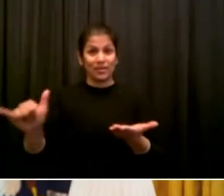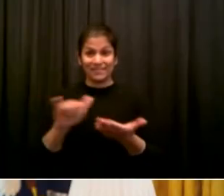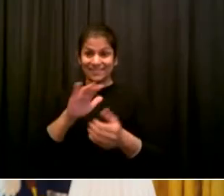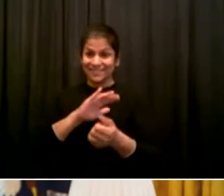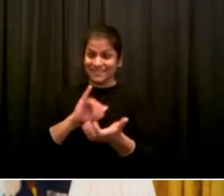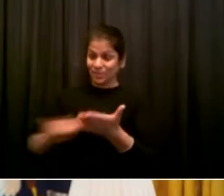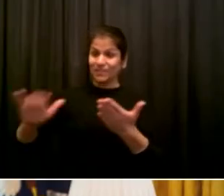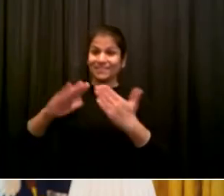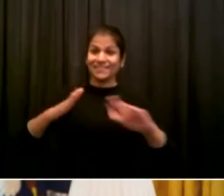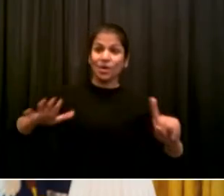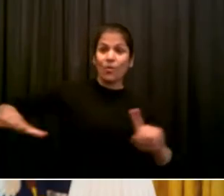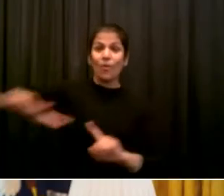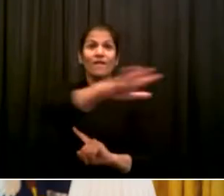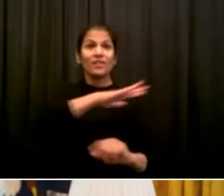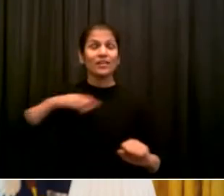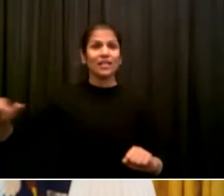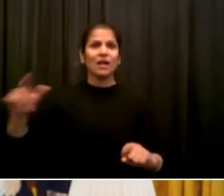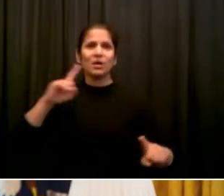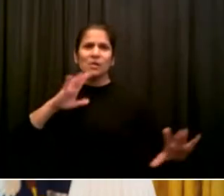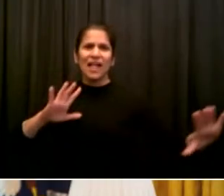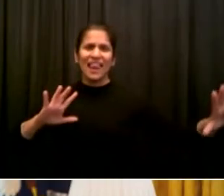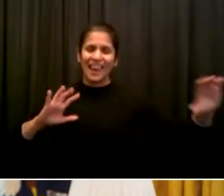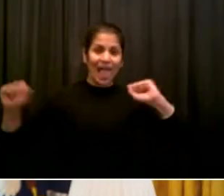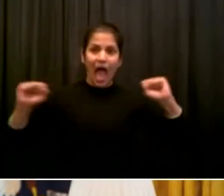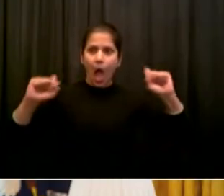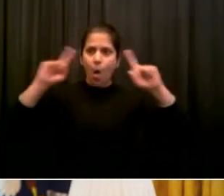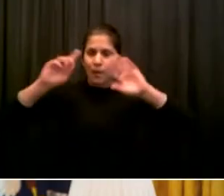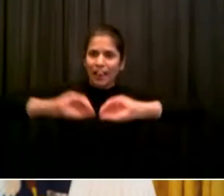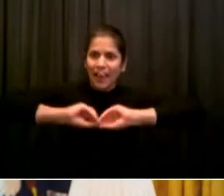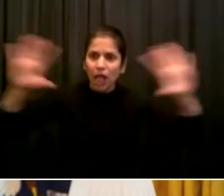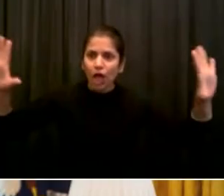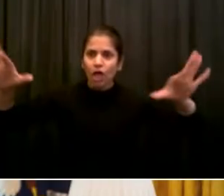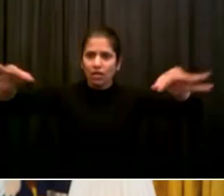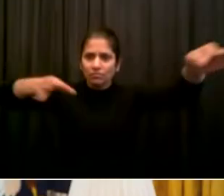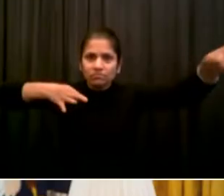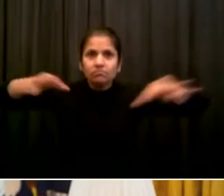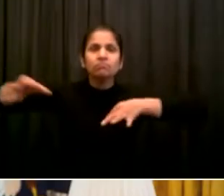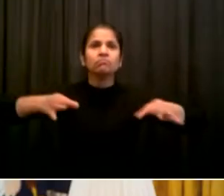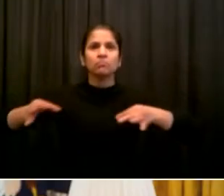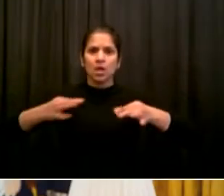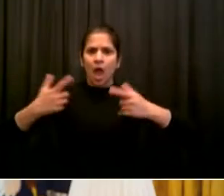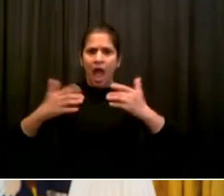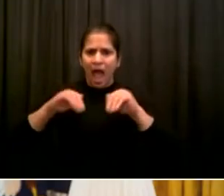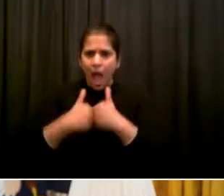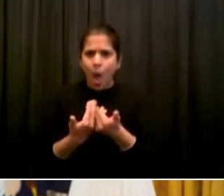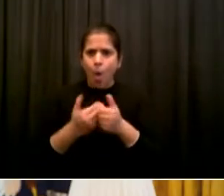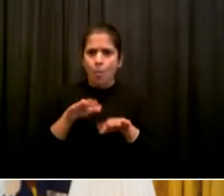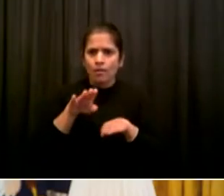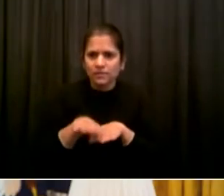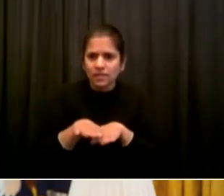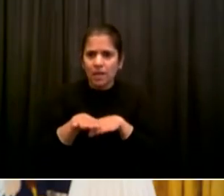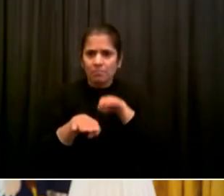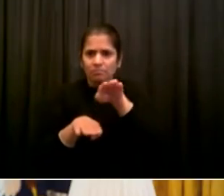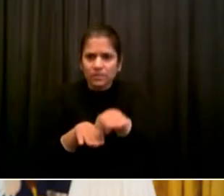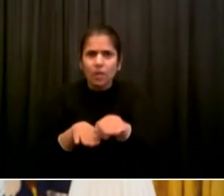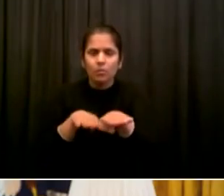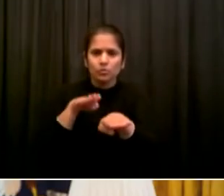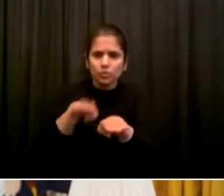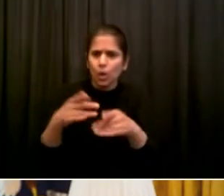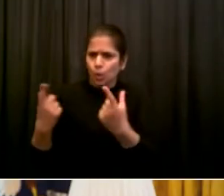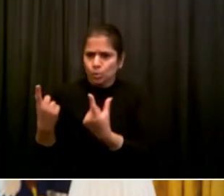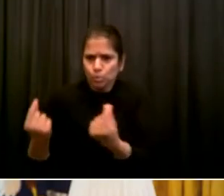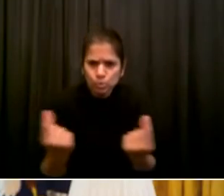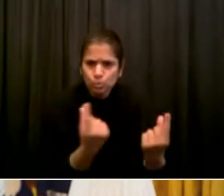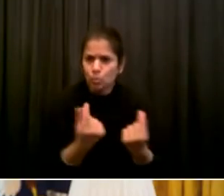how we move forward, how we speed the process of vaccinating our people, reopening our economy, bringing ourselves